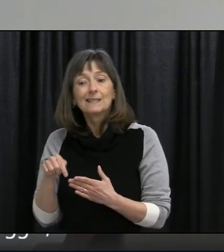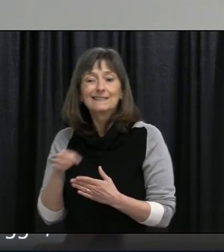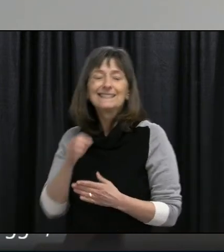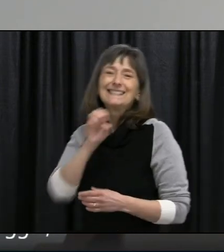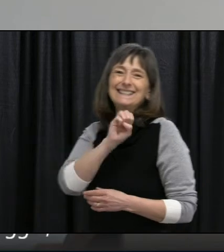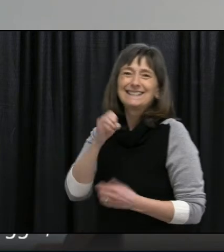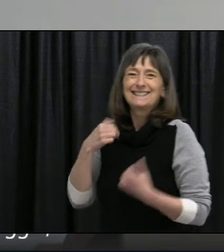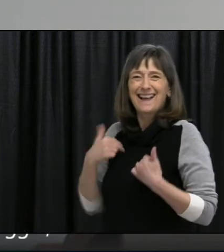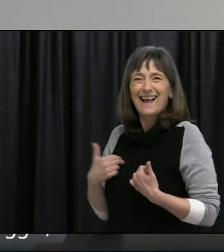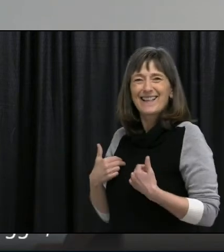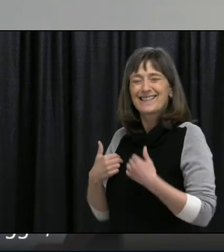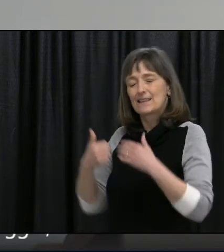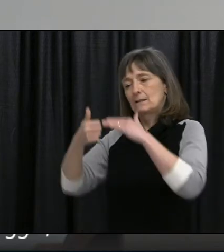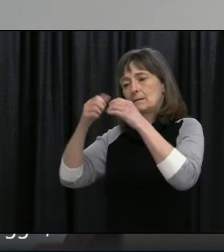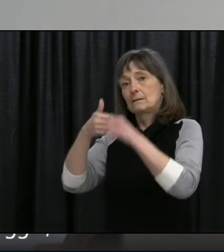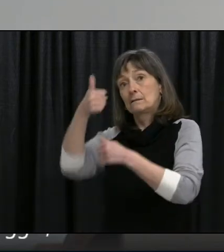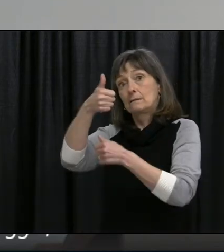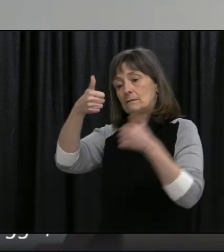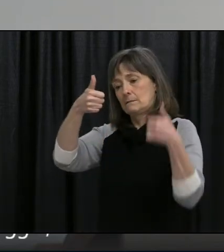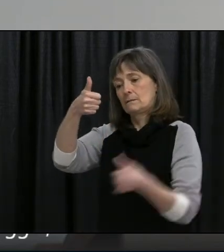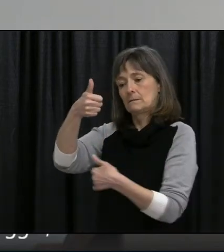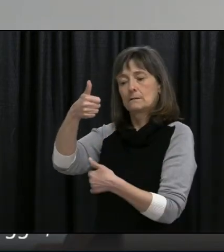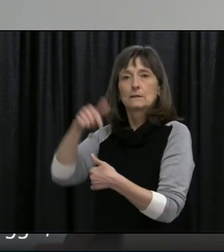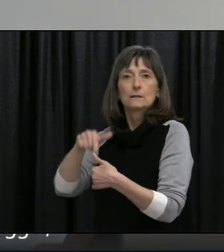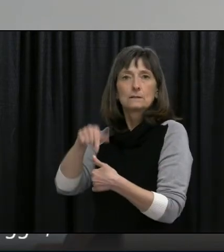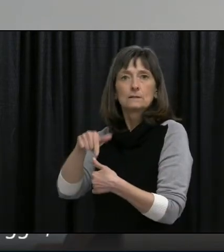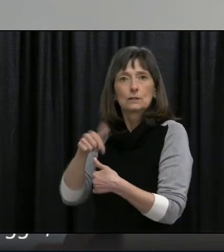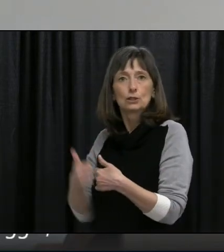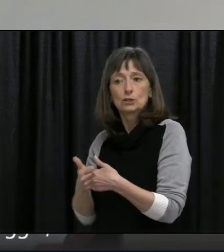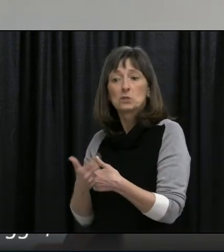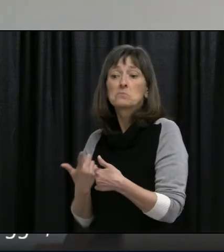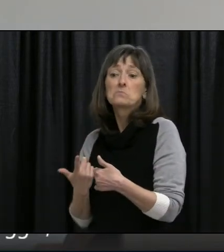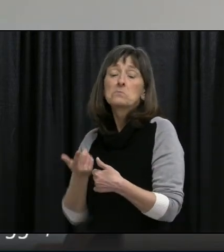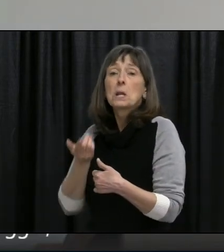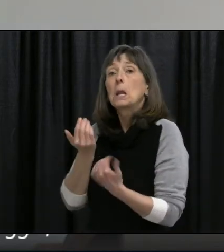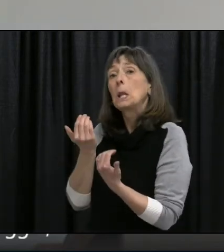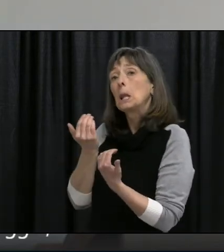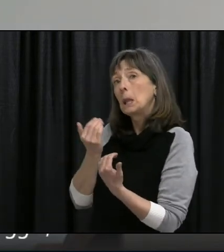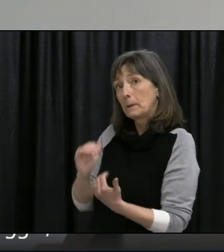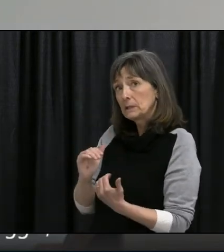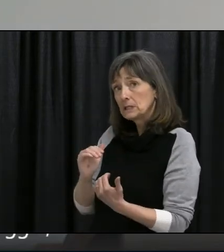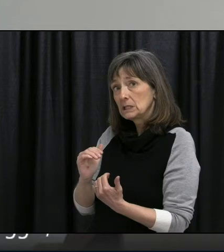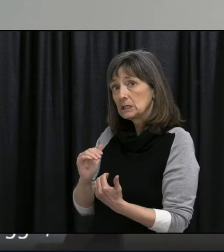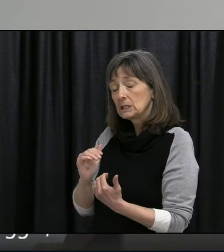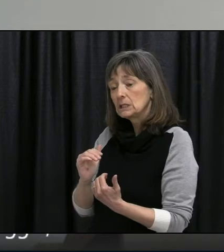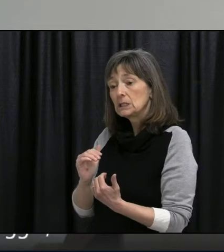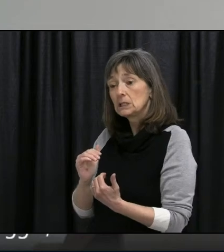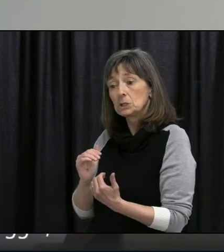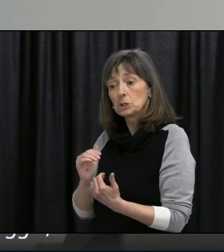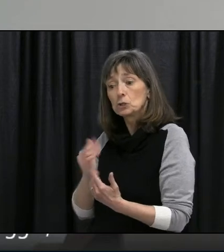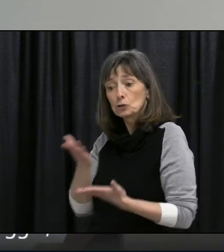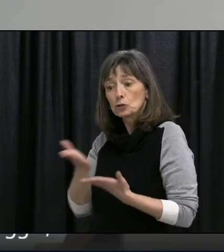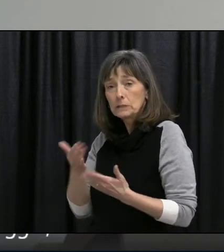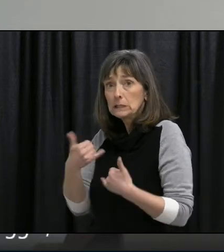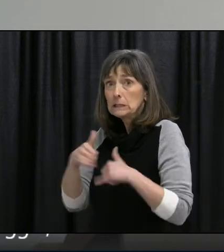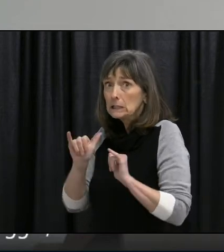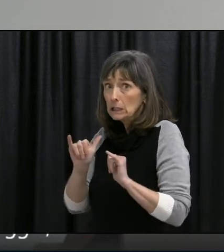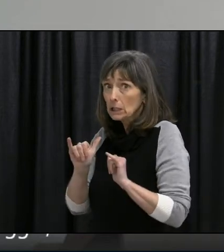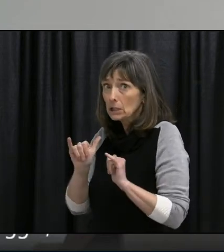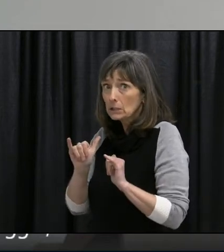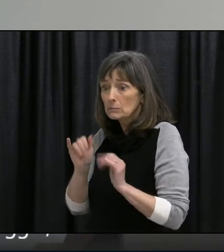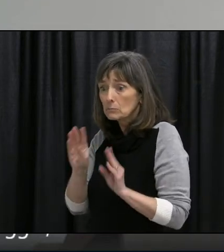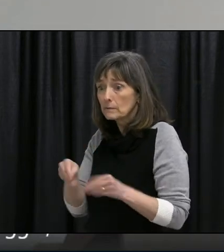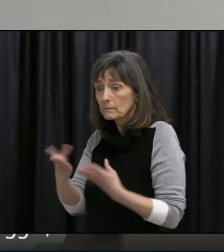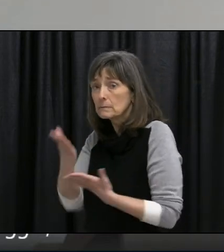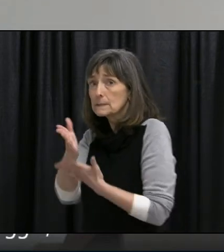Health and has been providing a limited range of services throughout COVID, in actual fact, according to information